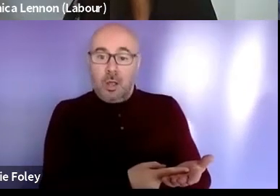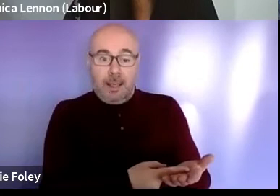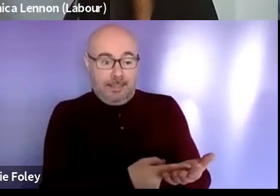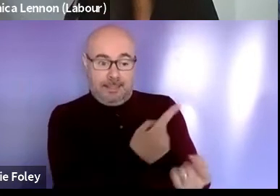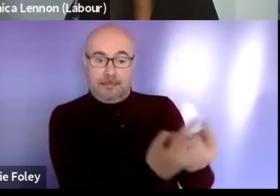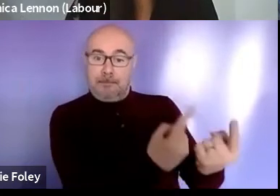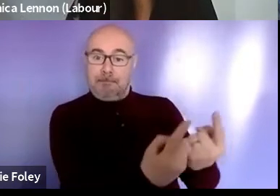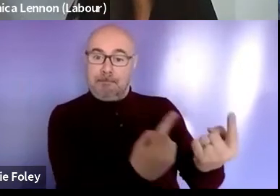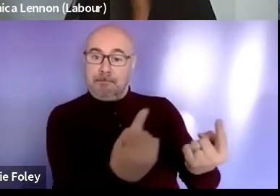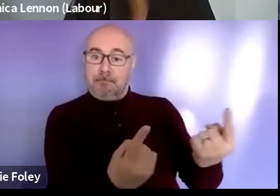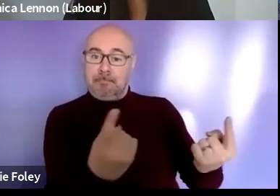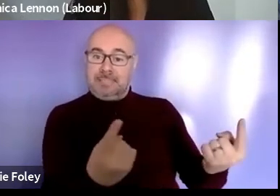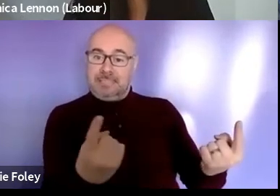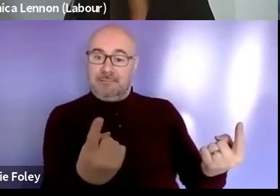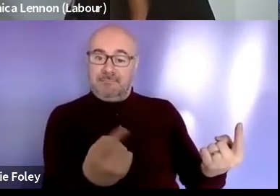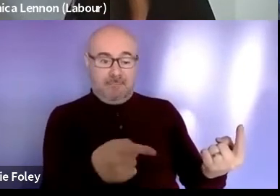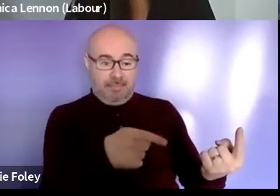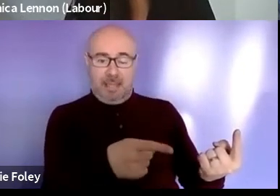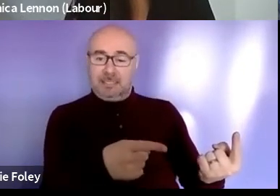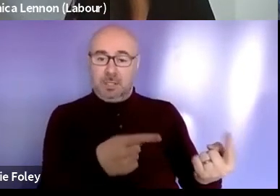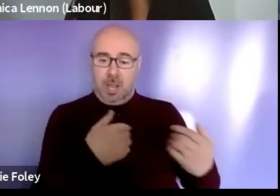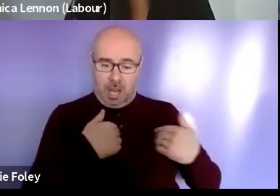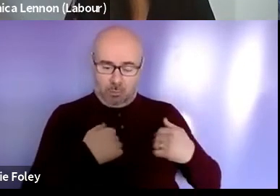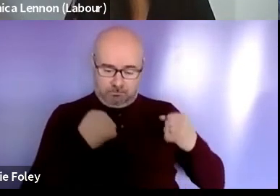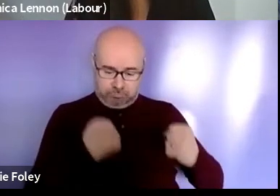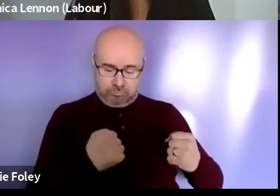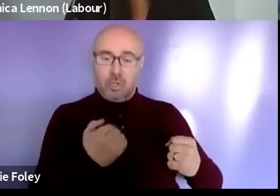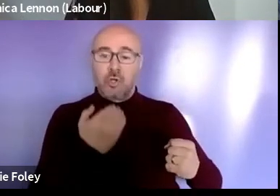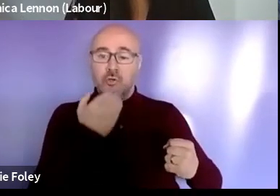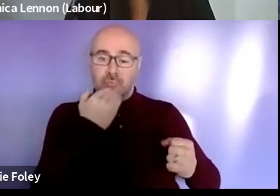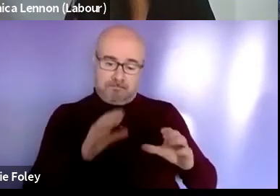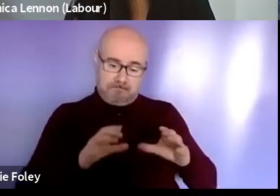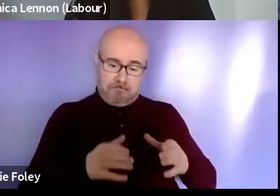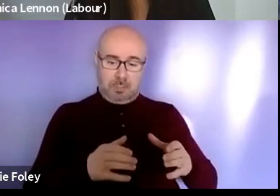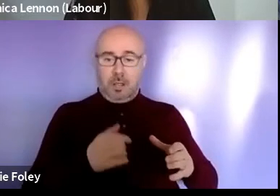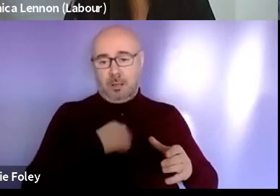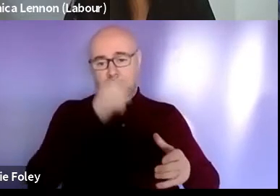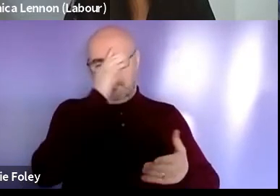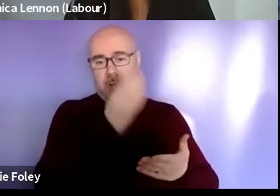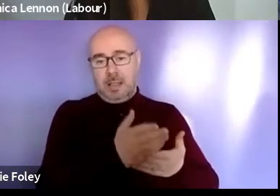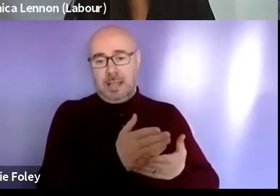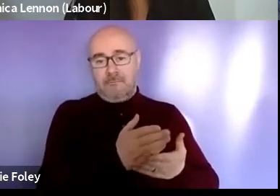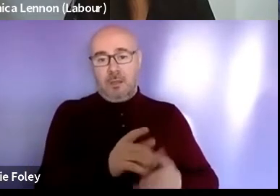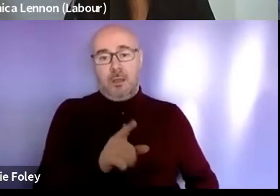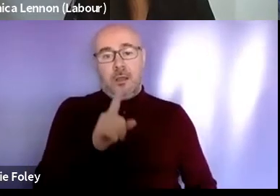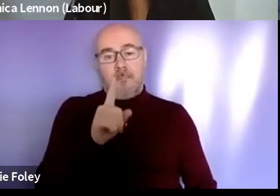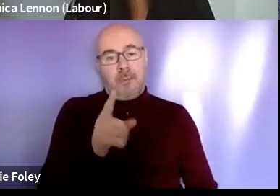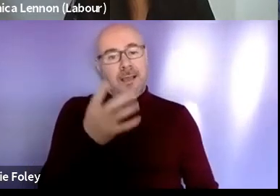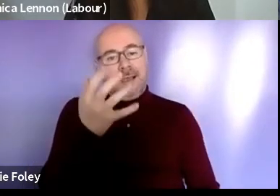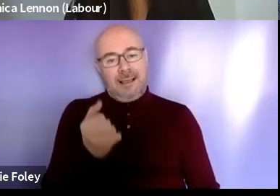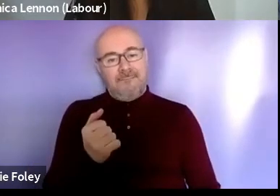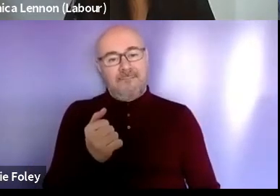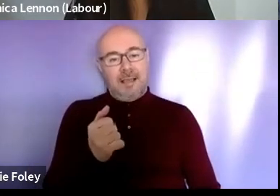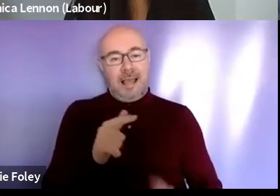part of green politics. But there are services like the National Health Service and a National